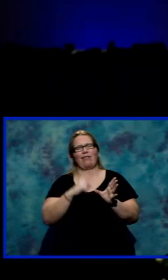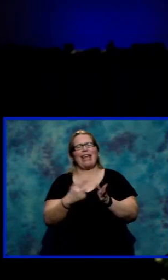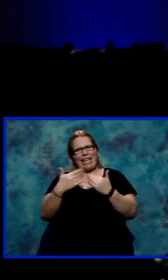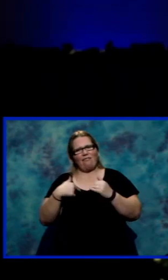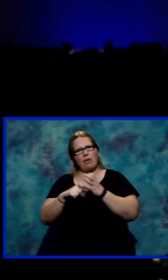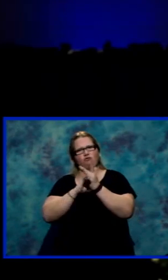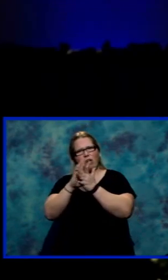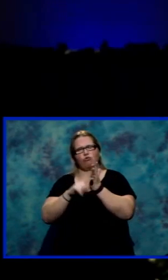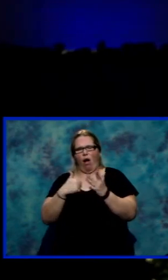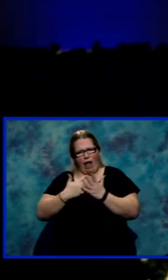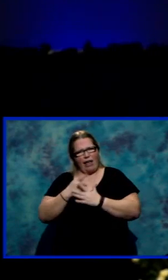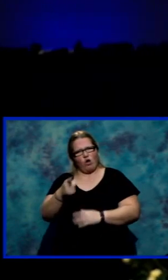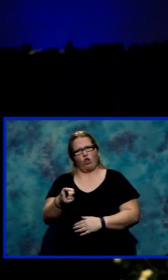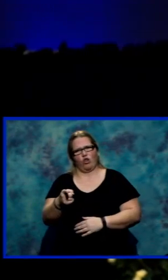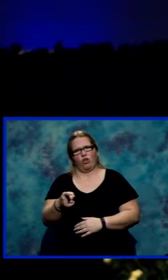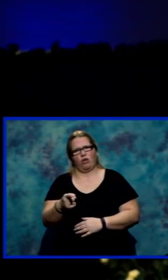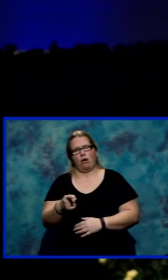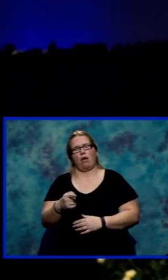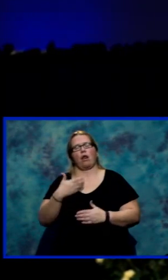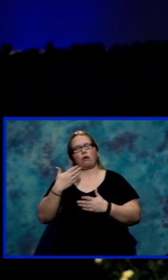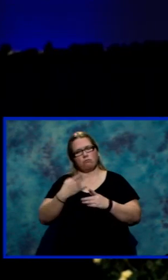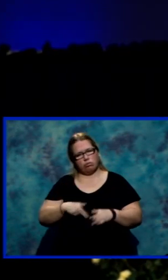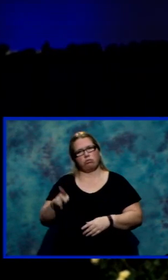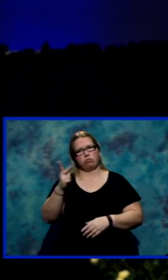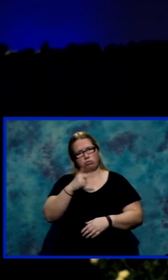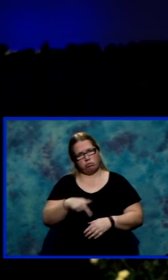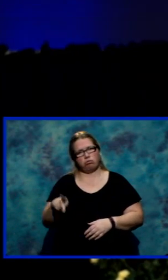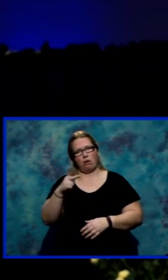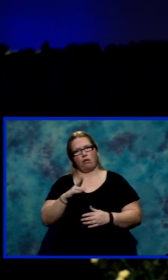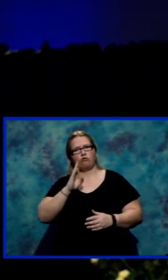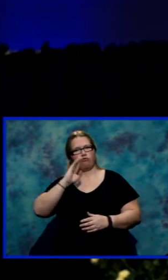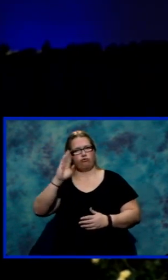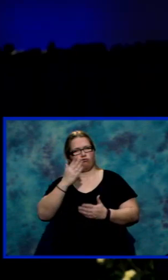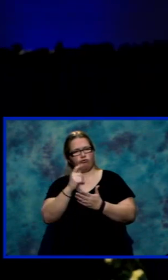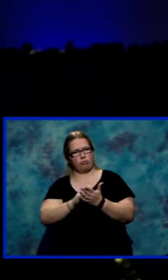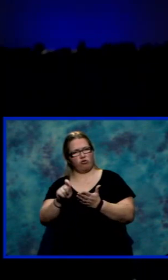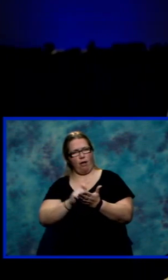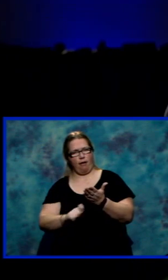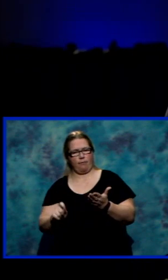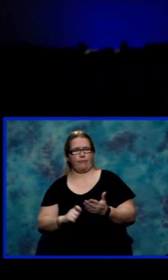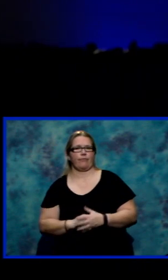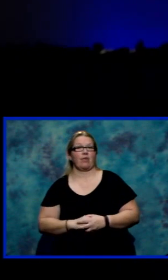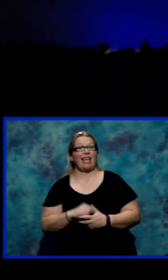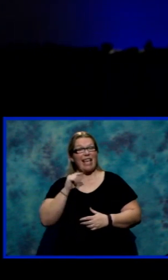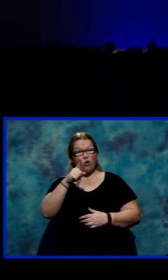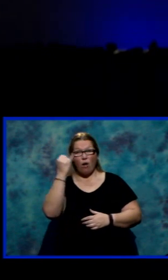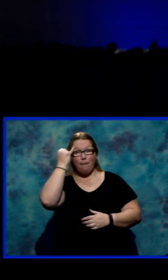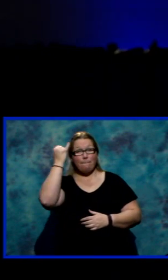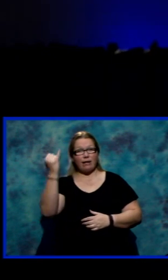She's the one I love. And on the scriptures go. Can you imagine